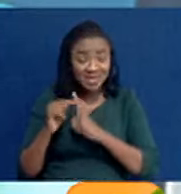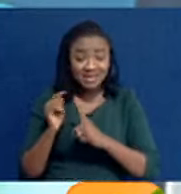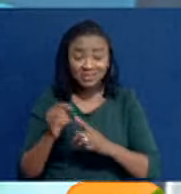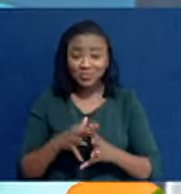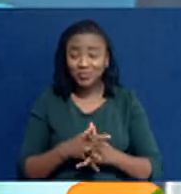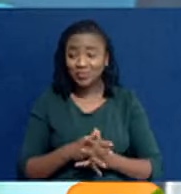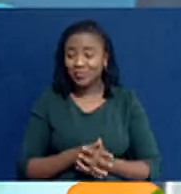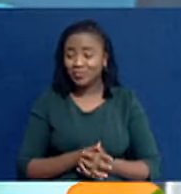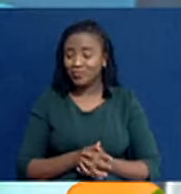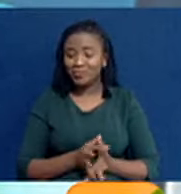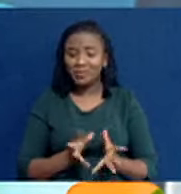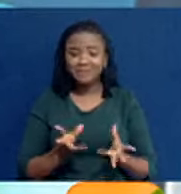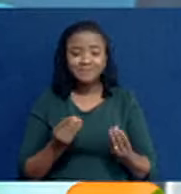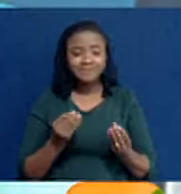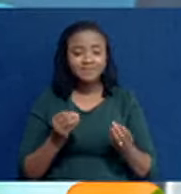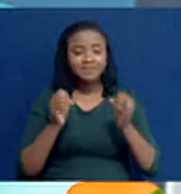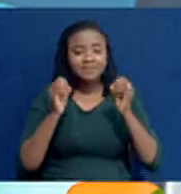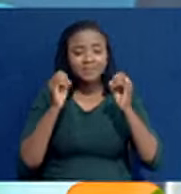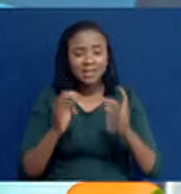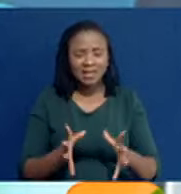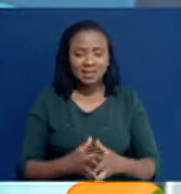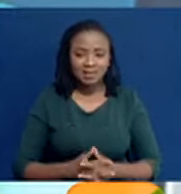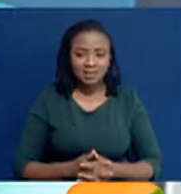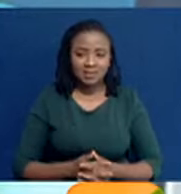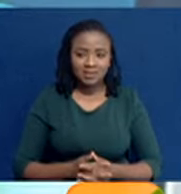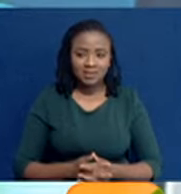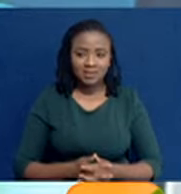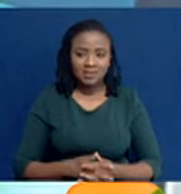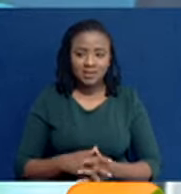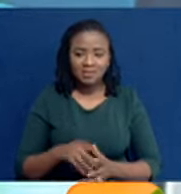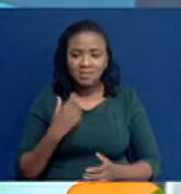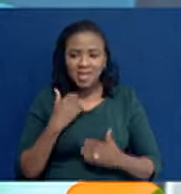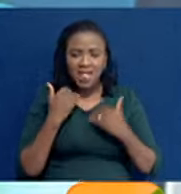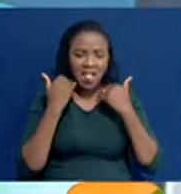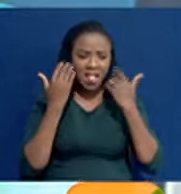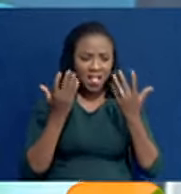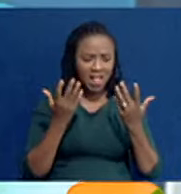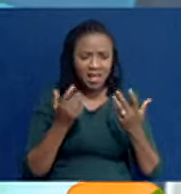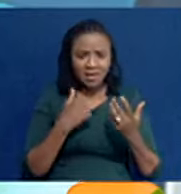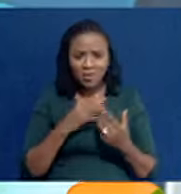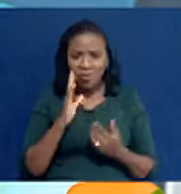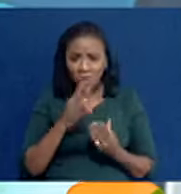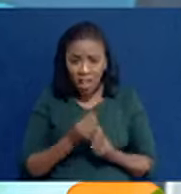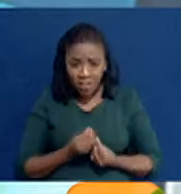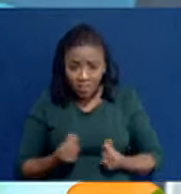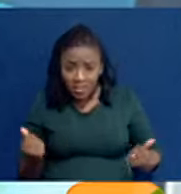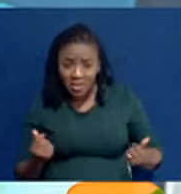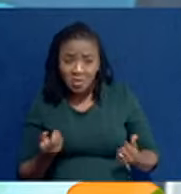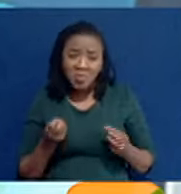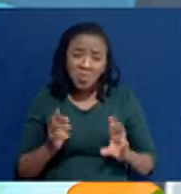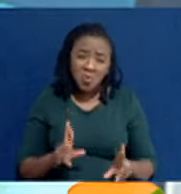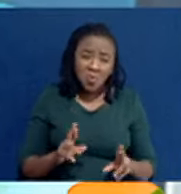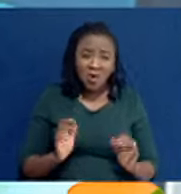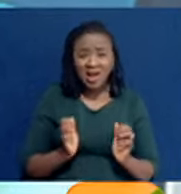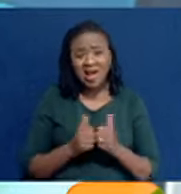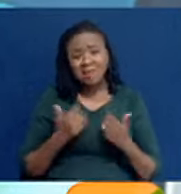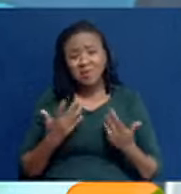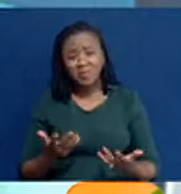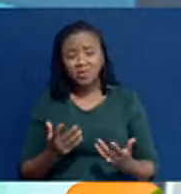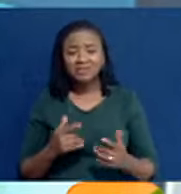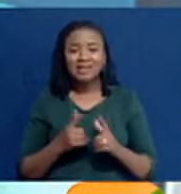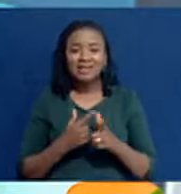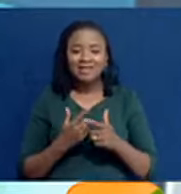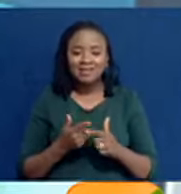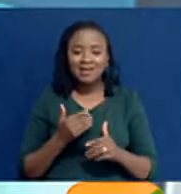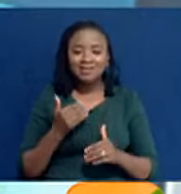thinking, is this it? Am I going to get through it? And then after that, feeling